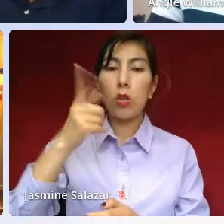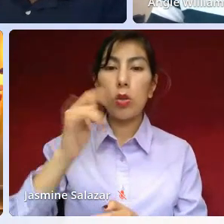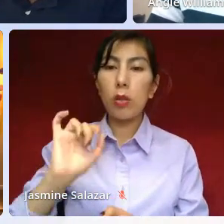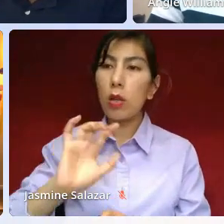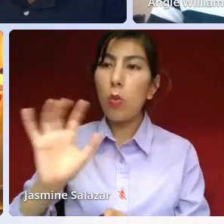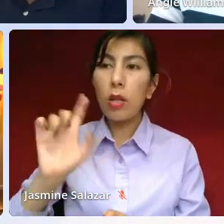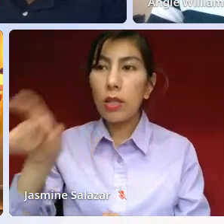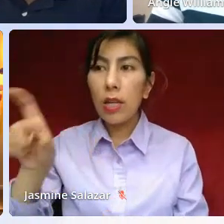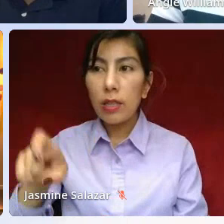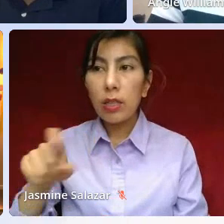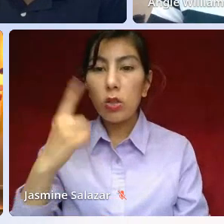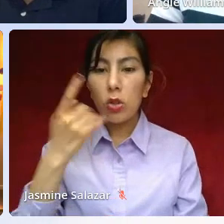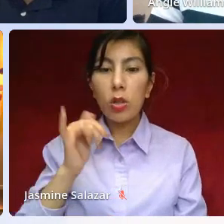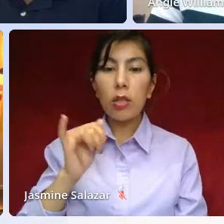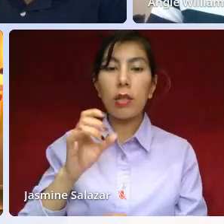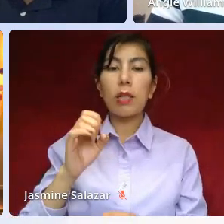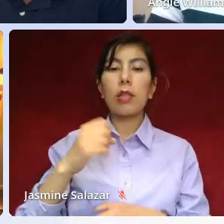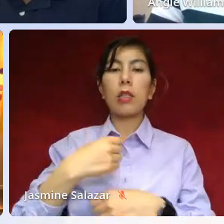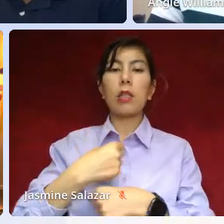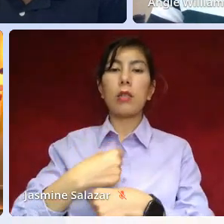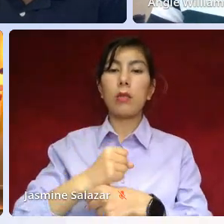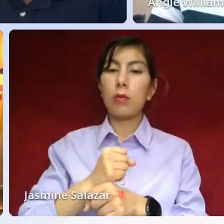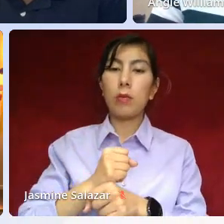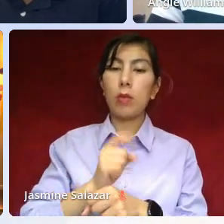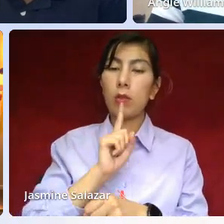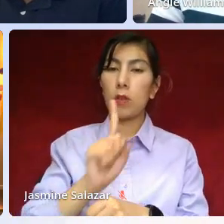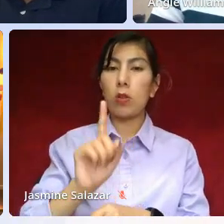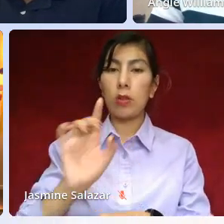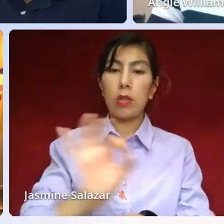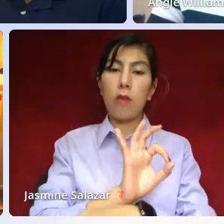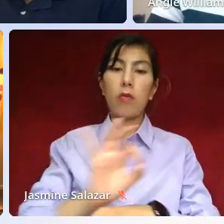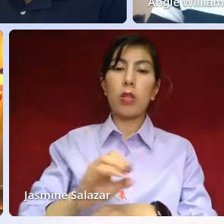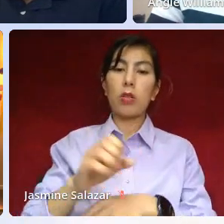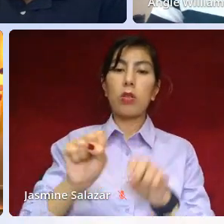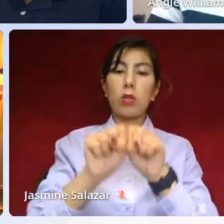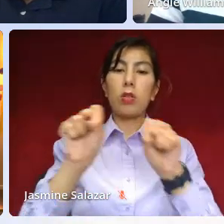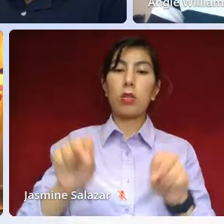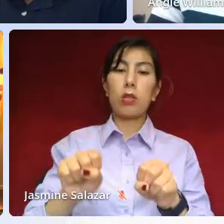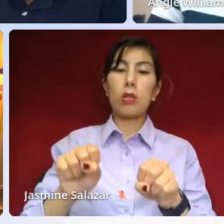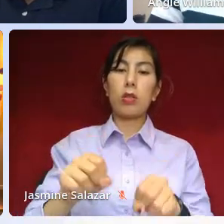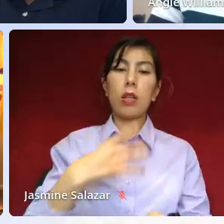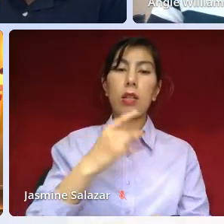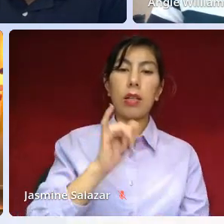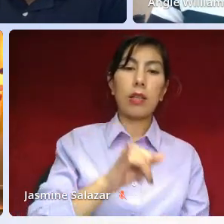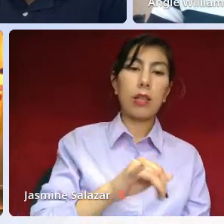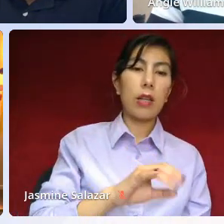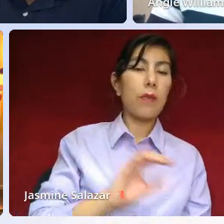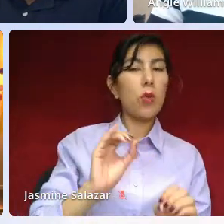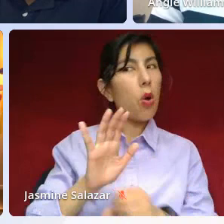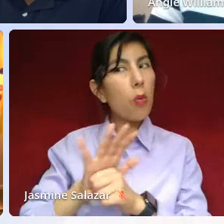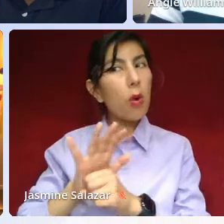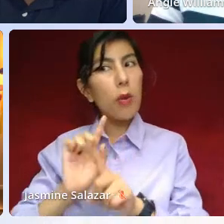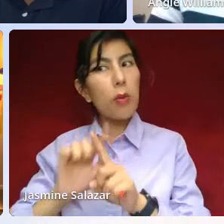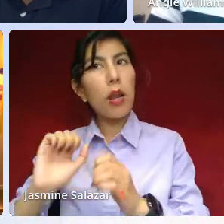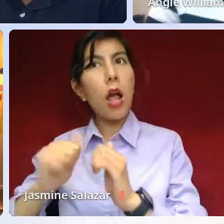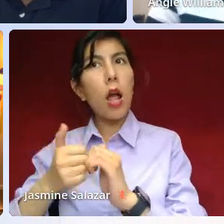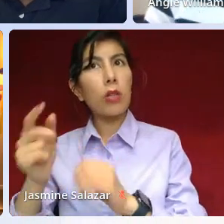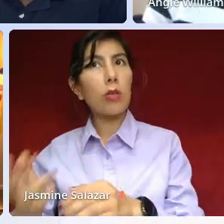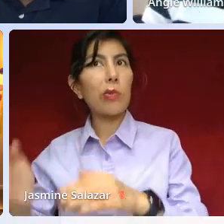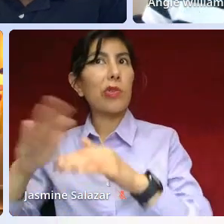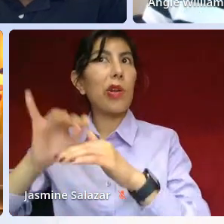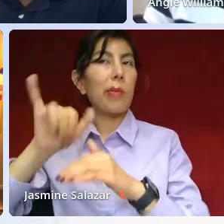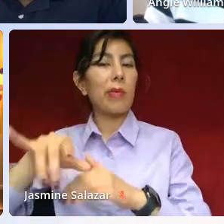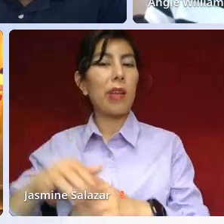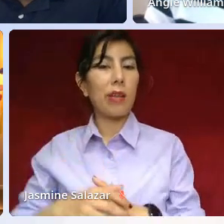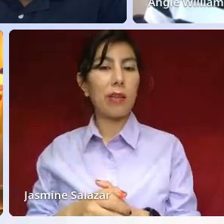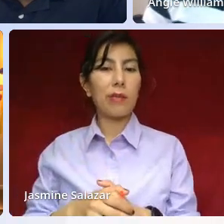for it to be a functional system. So I love the way that you've laid that out. No pressure, Brandon and Angie, but let's see if you can top that. I'm just